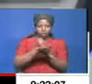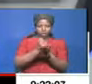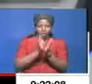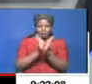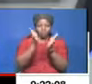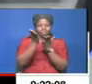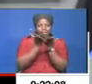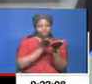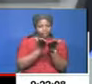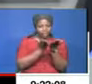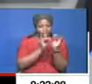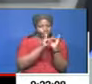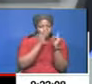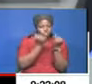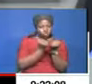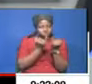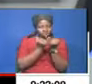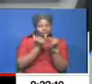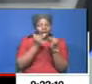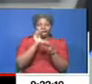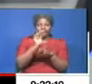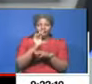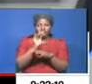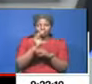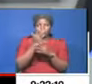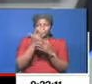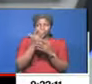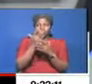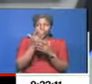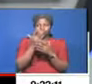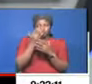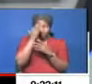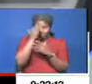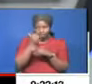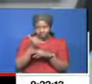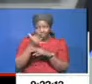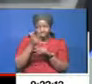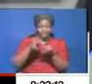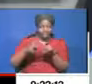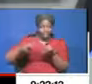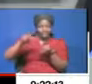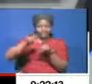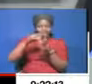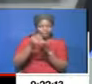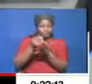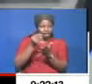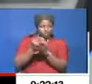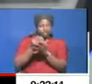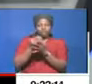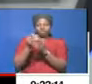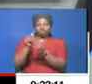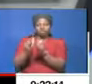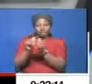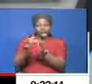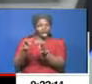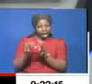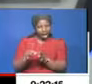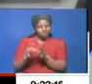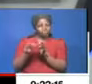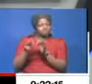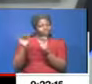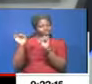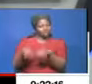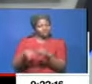entities has been necessitated by the increasing amount of uncounted funds during the year financial reviews.